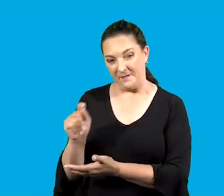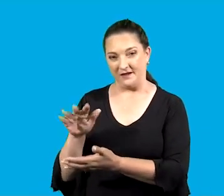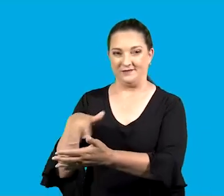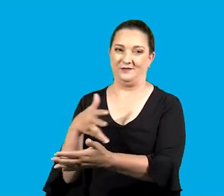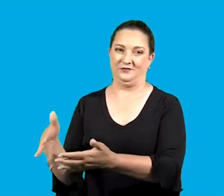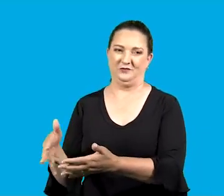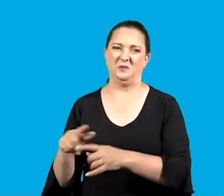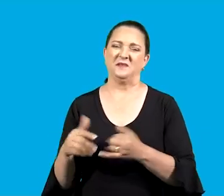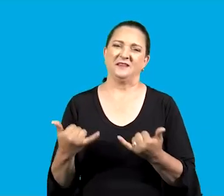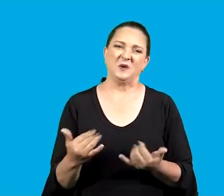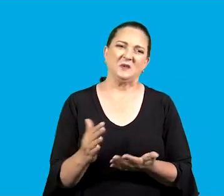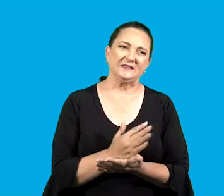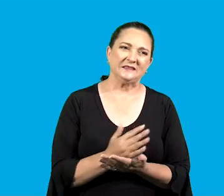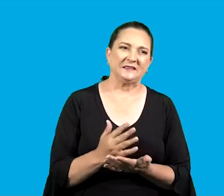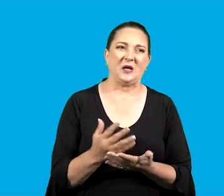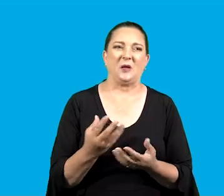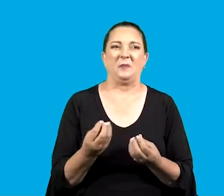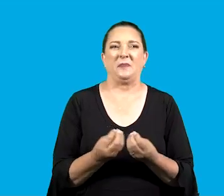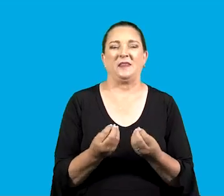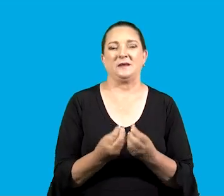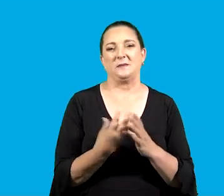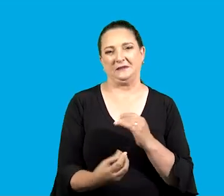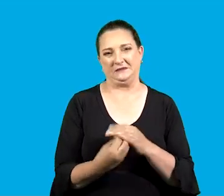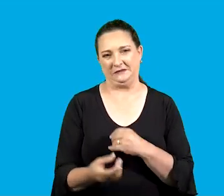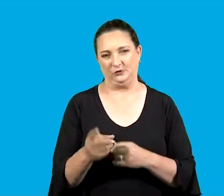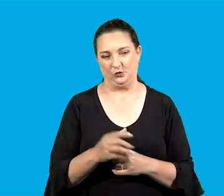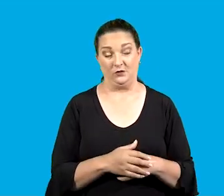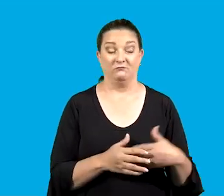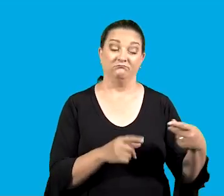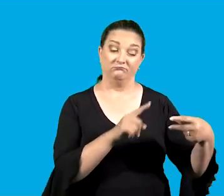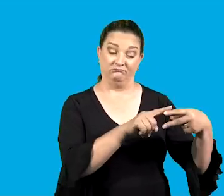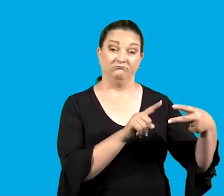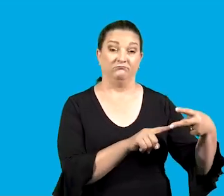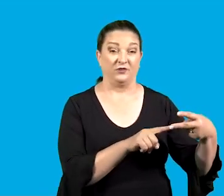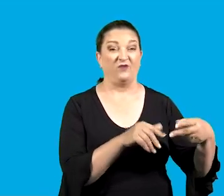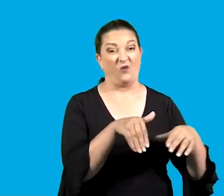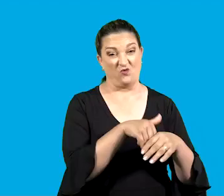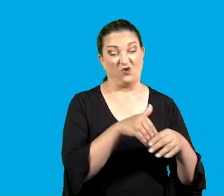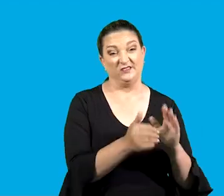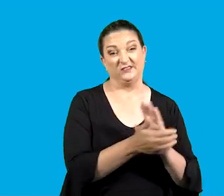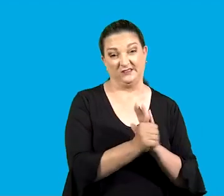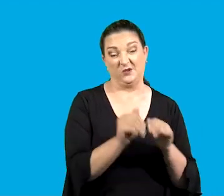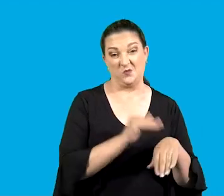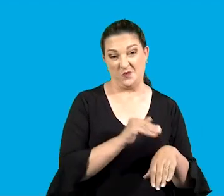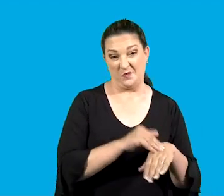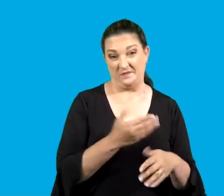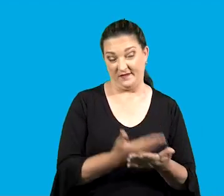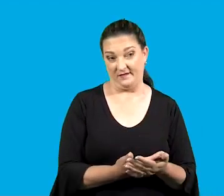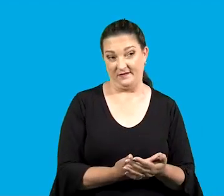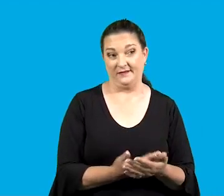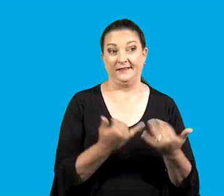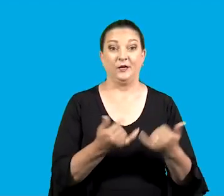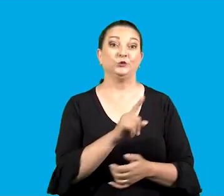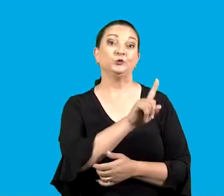do calculation of missing amounts. Here is some content and skills problem. Here